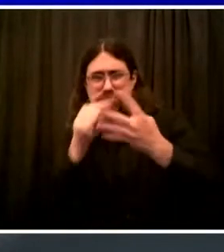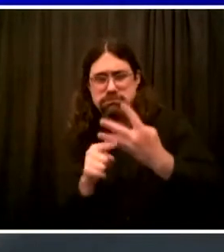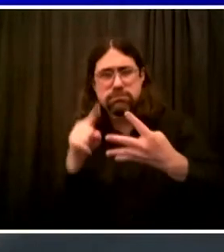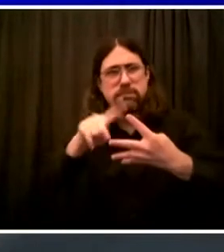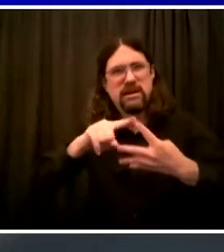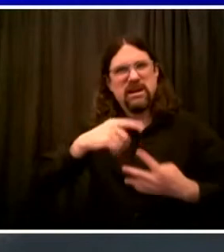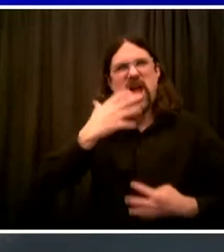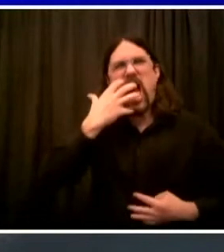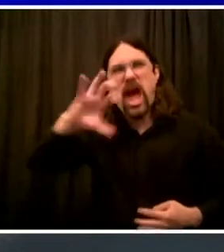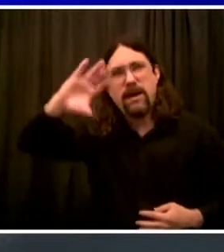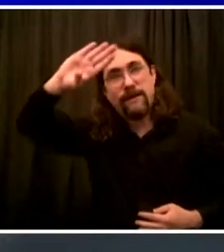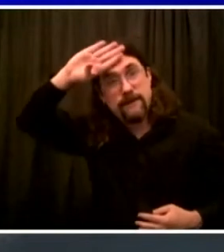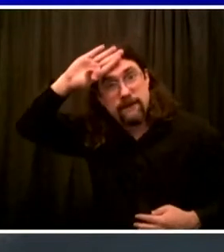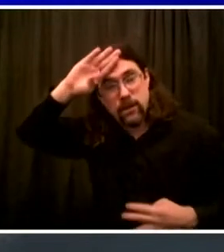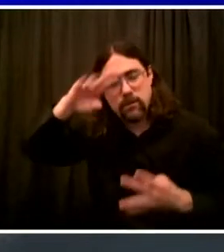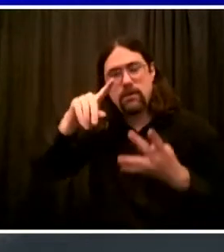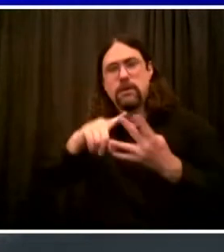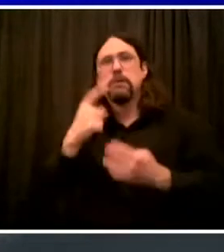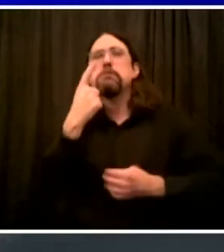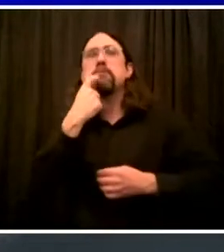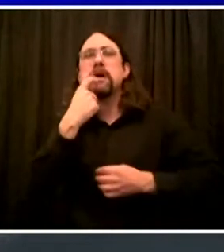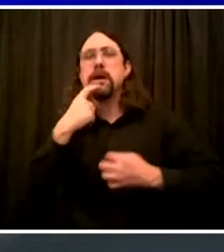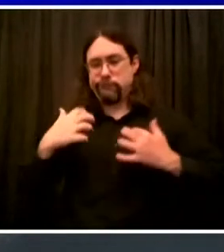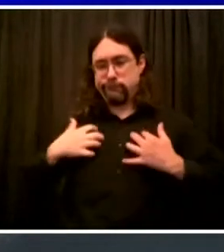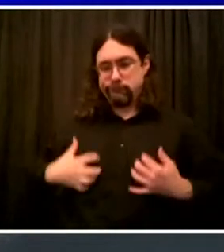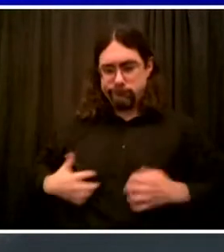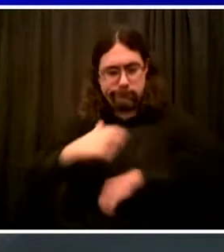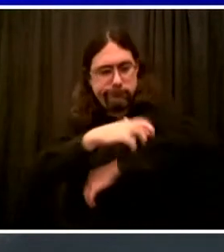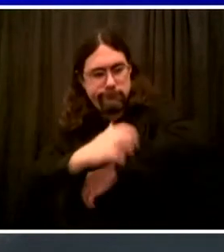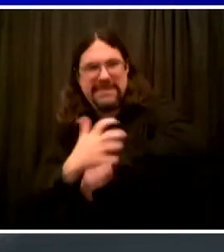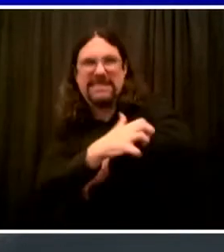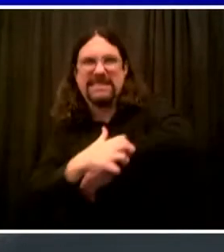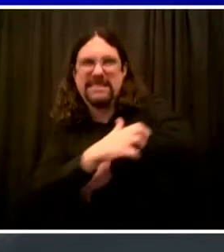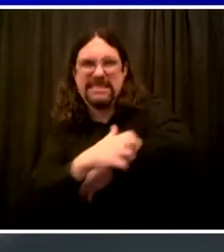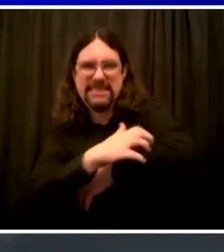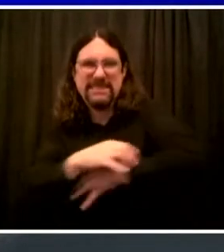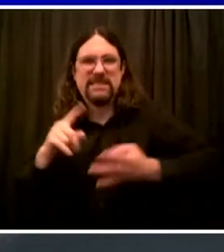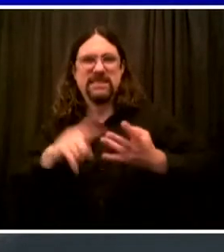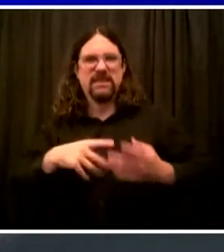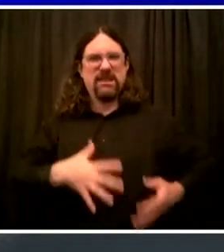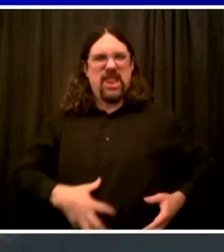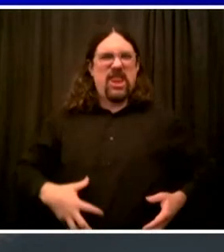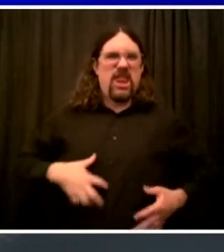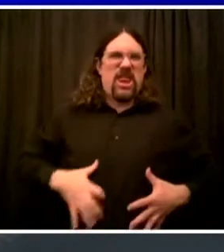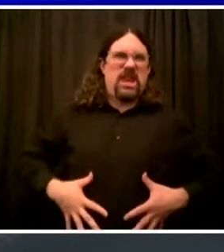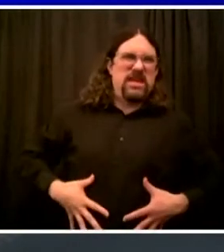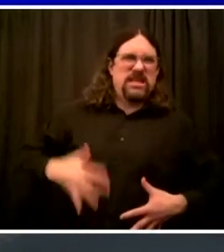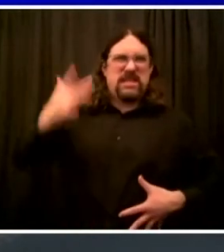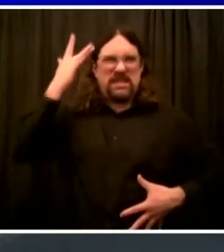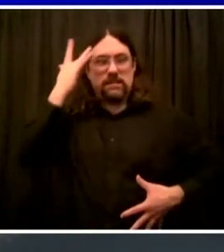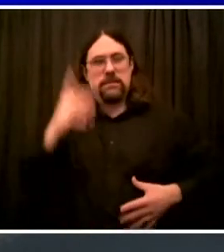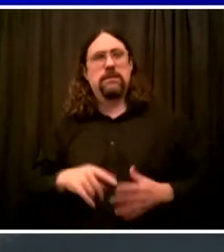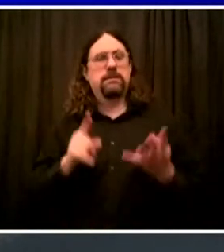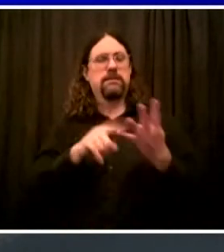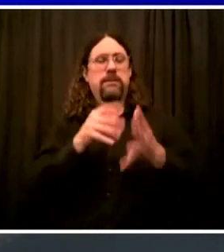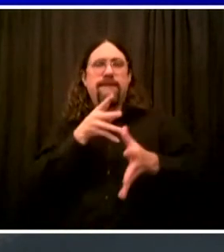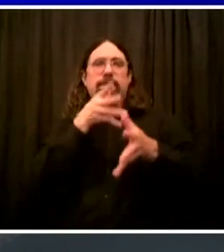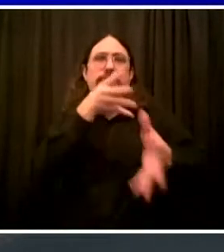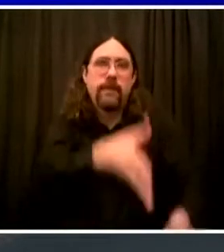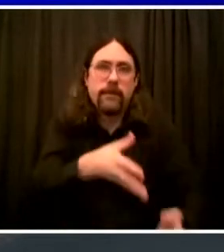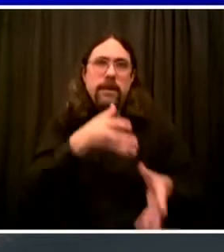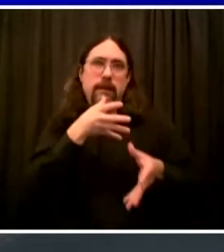of those afflictions, call your doctor immediately. Do not hesitate. If you don't have a